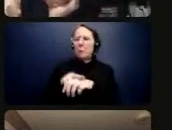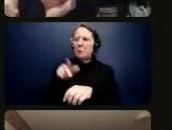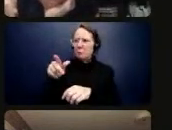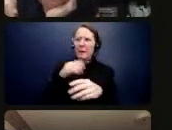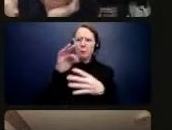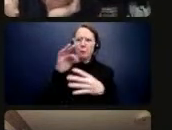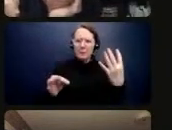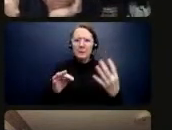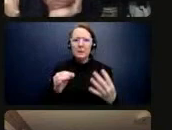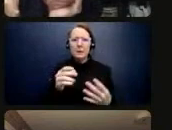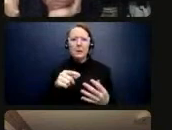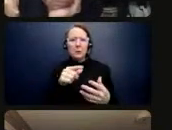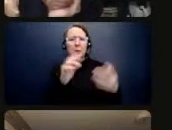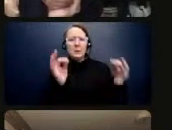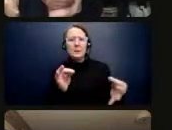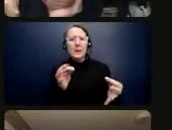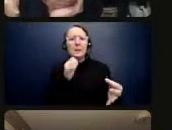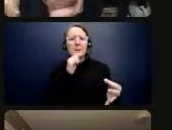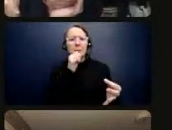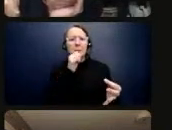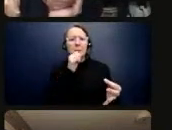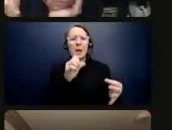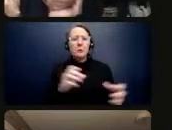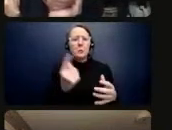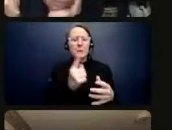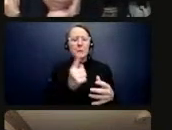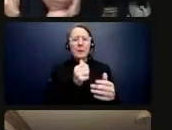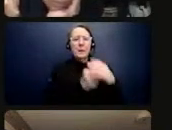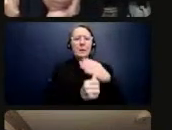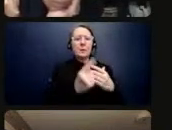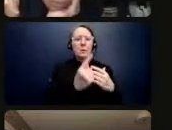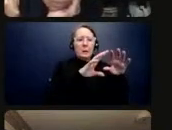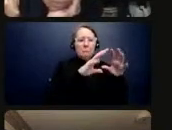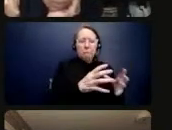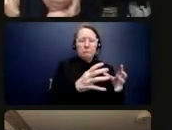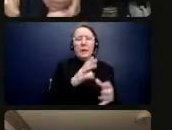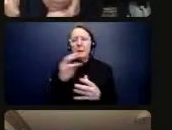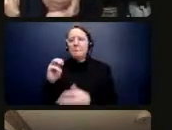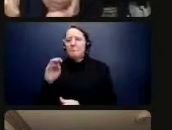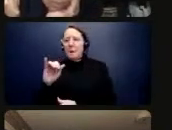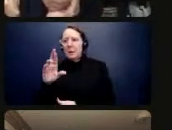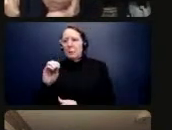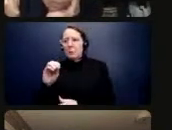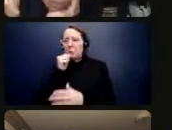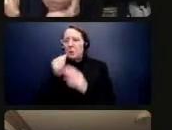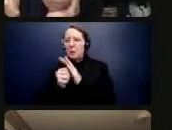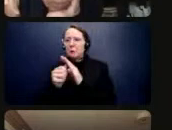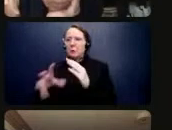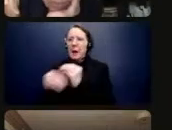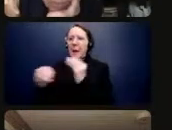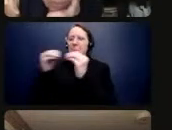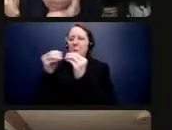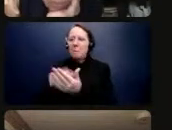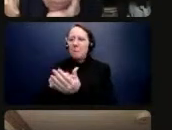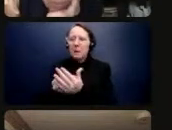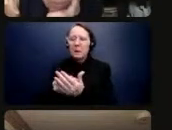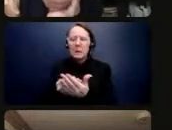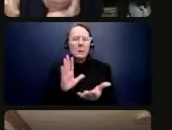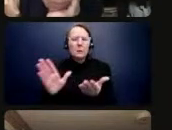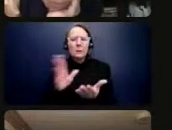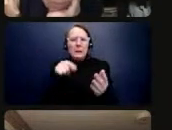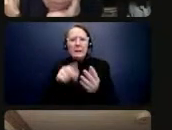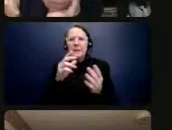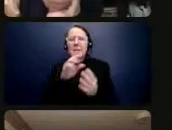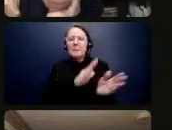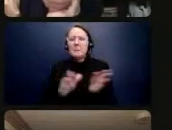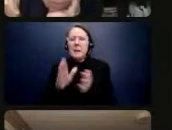something in this category and do more, say on the micro shelter side, or vice versa. It's really just a planning tool for you